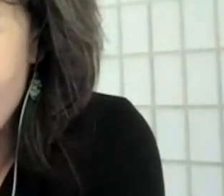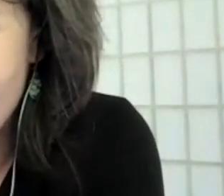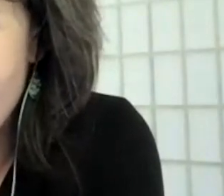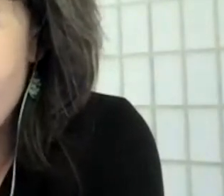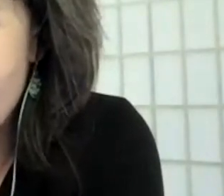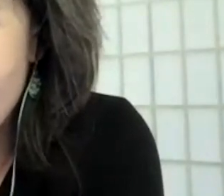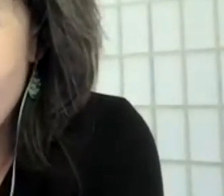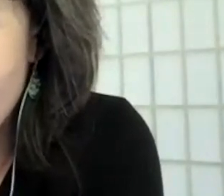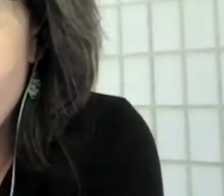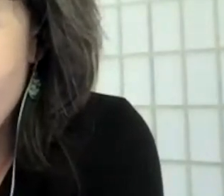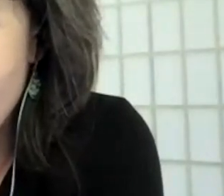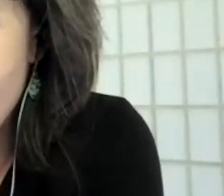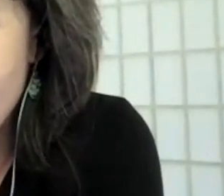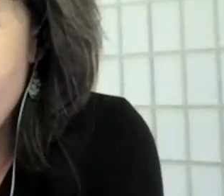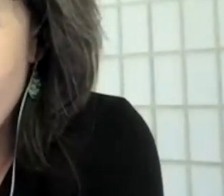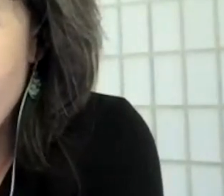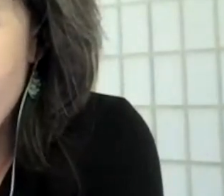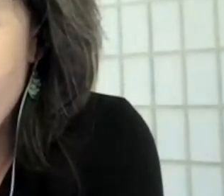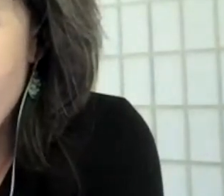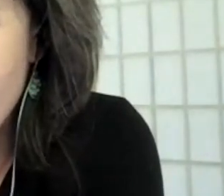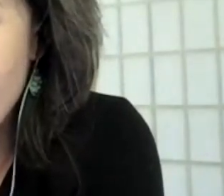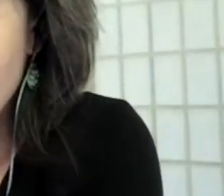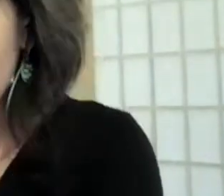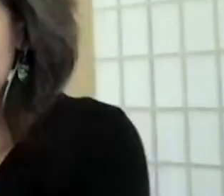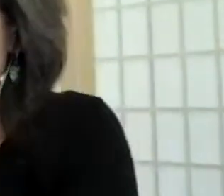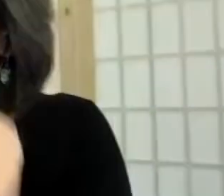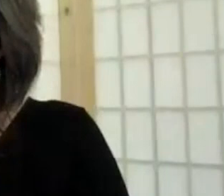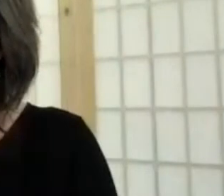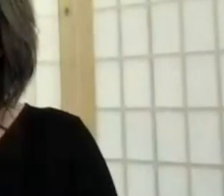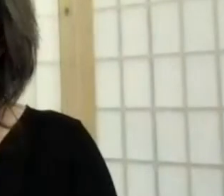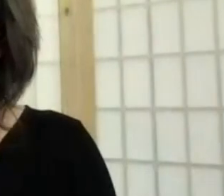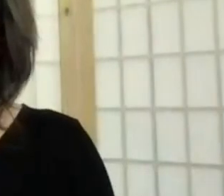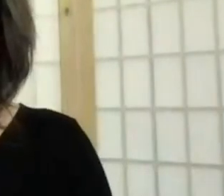next. Yeah, I mean, I think, Krista, I just want to thank you again for what